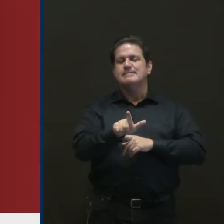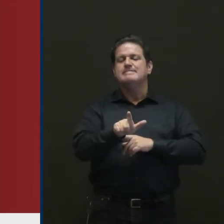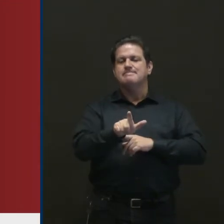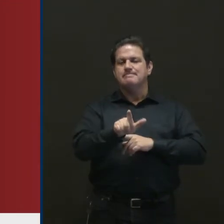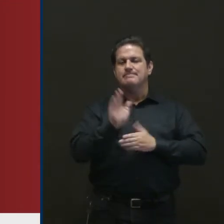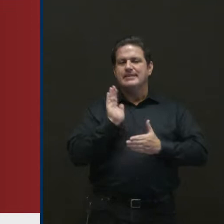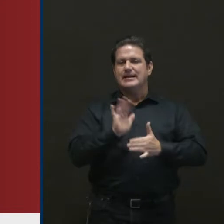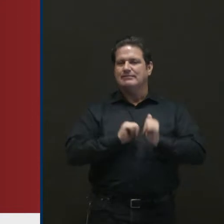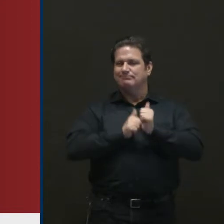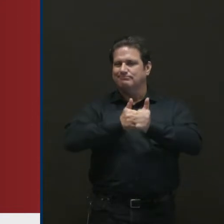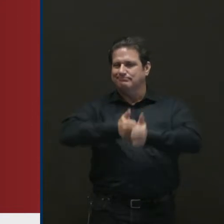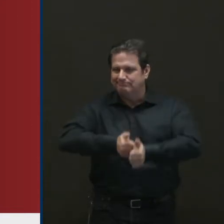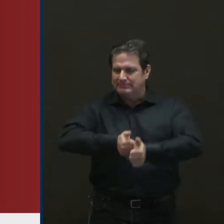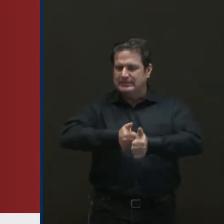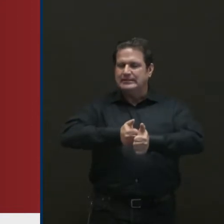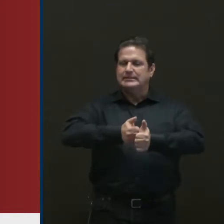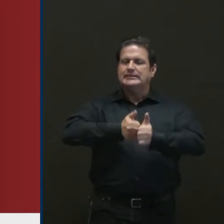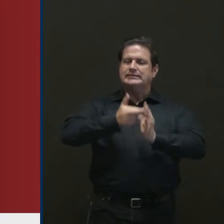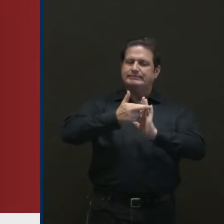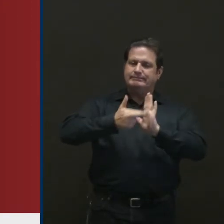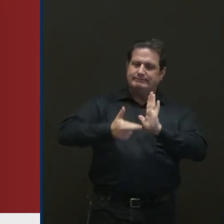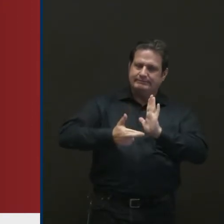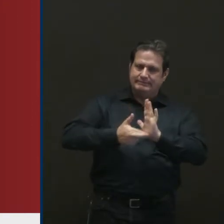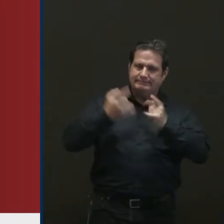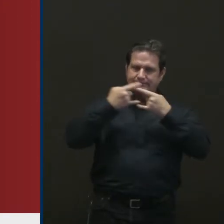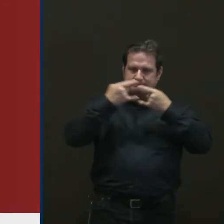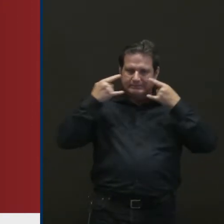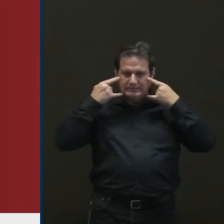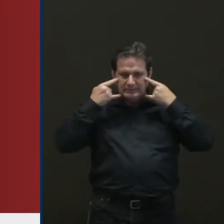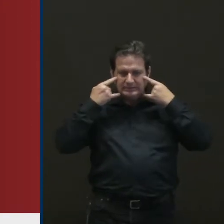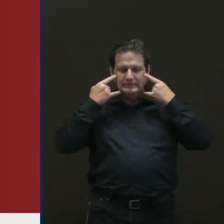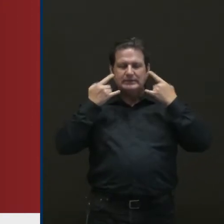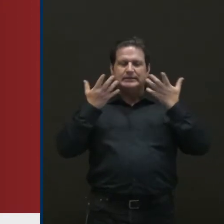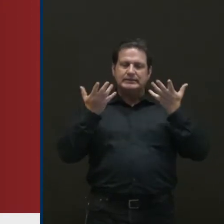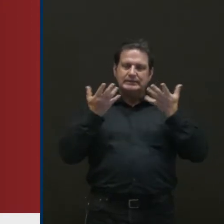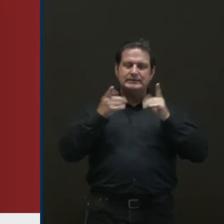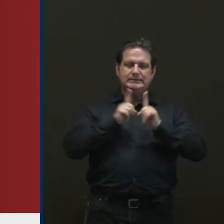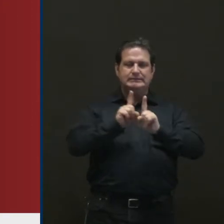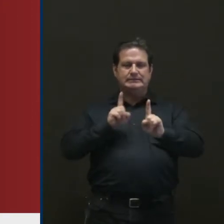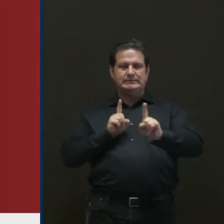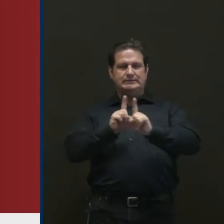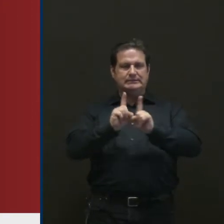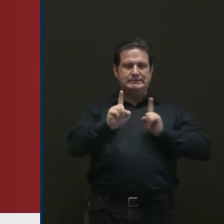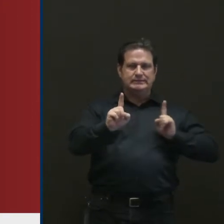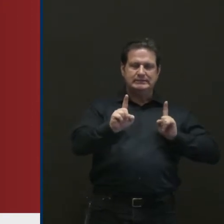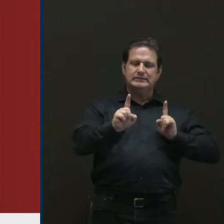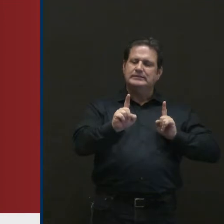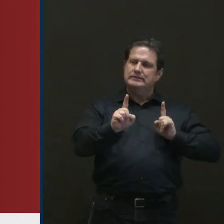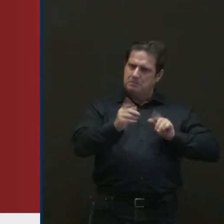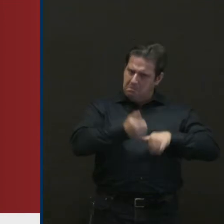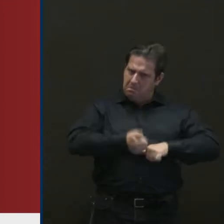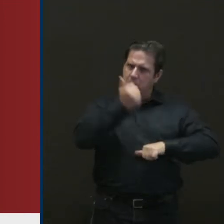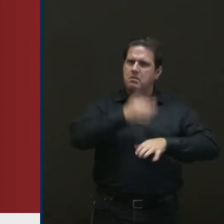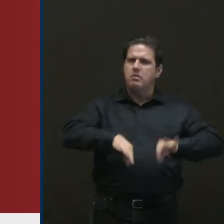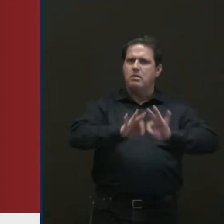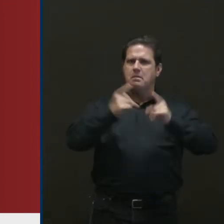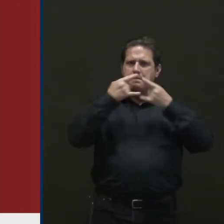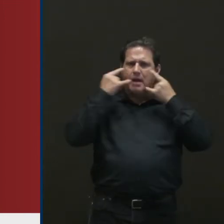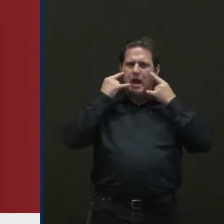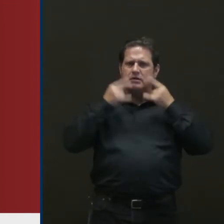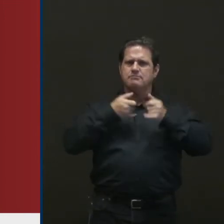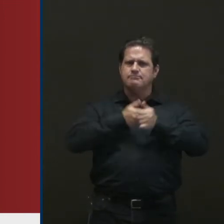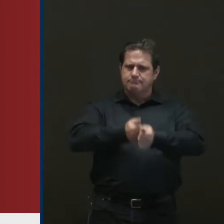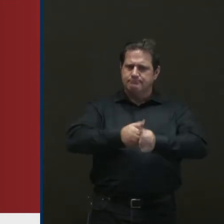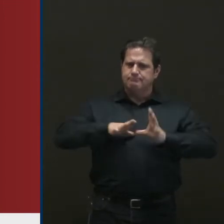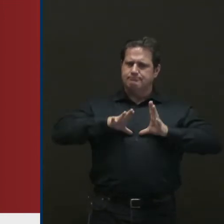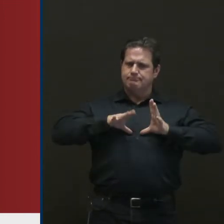less compliance with mostly face coverings, mask wearing, which is the most important thing that folks can do to